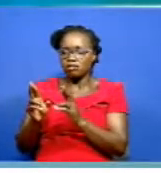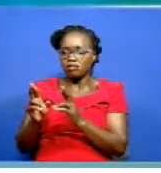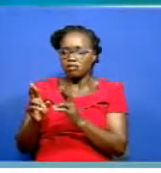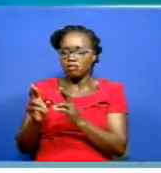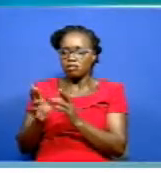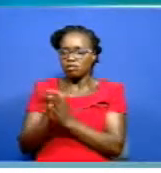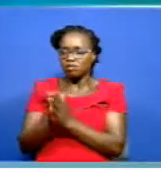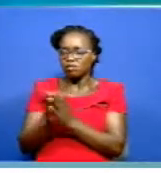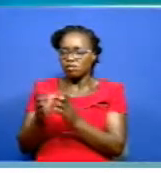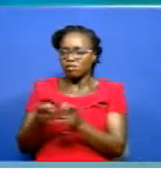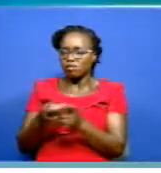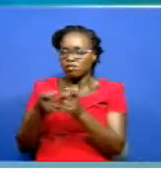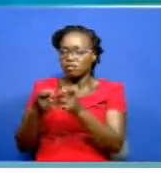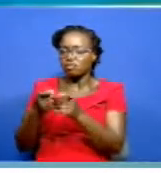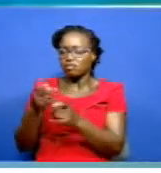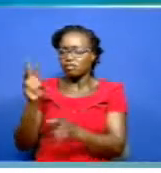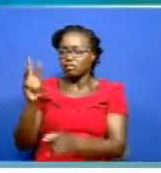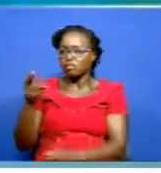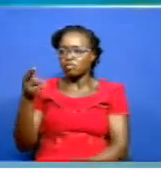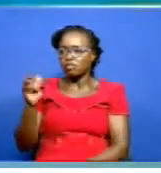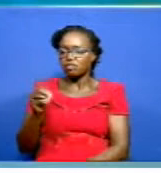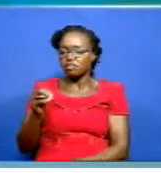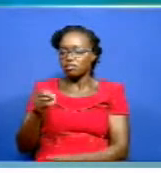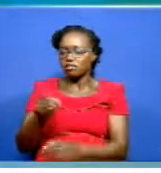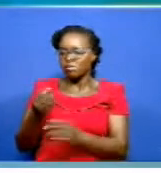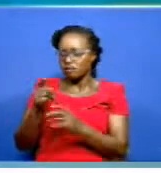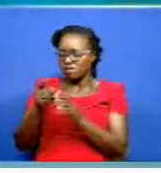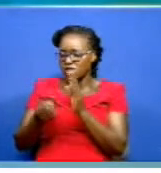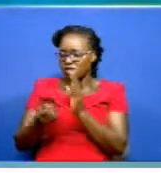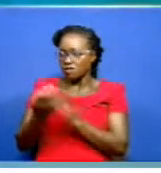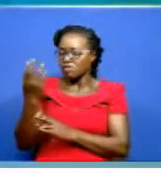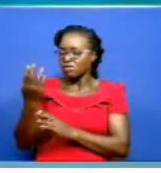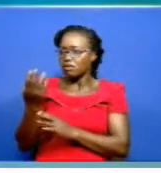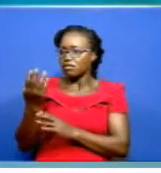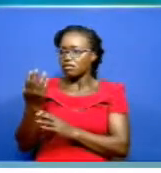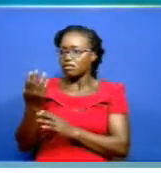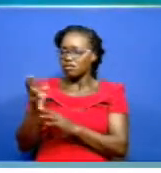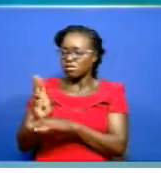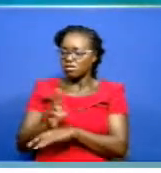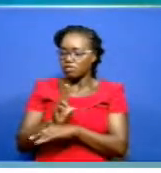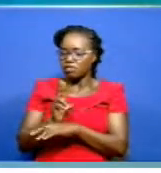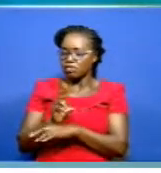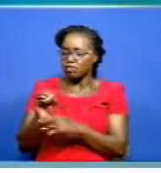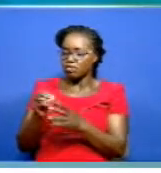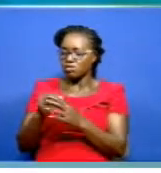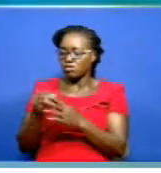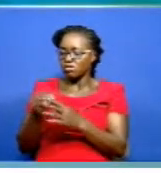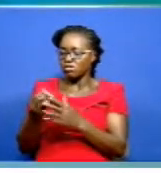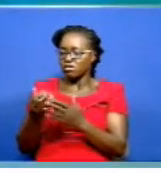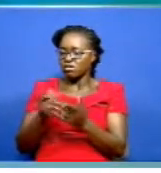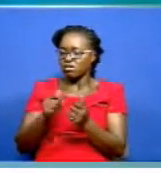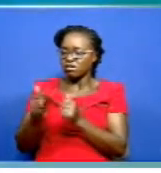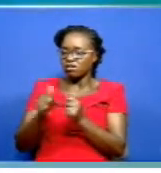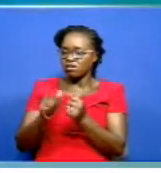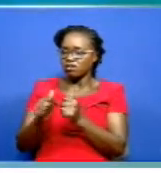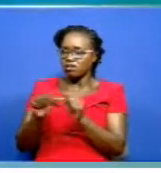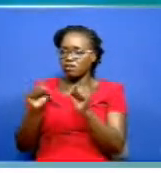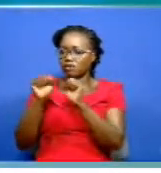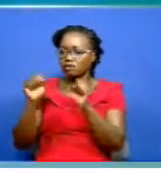been granted the WHO emergency use listing or any stringent regulatory authority use